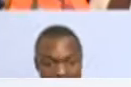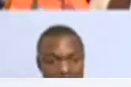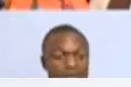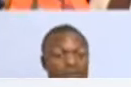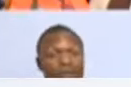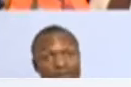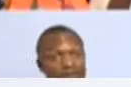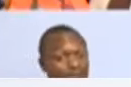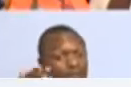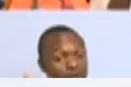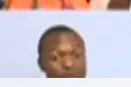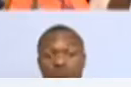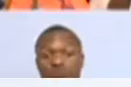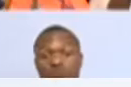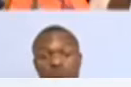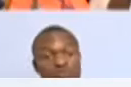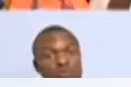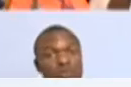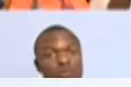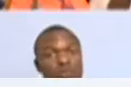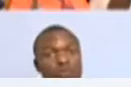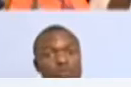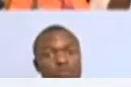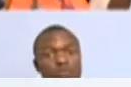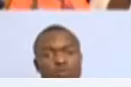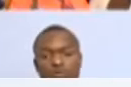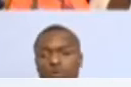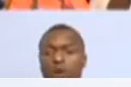we're here, we don't distinguish UPND.